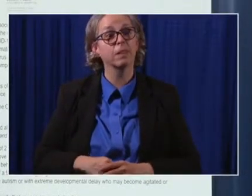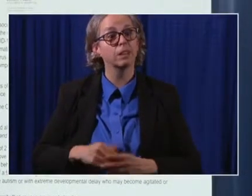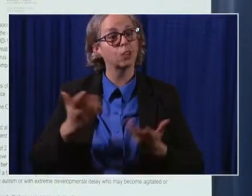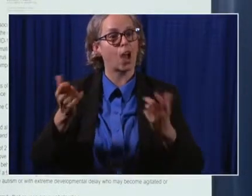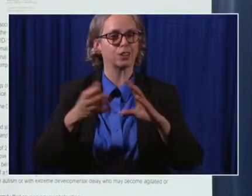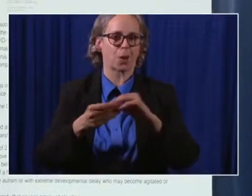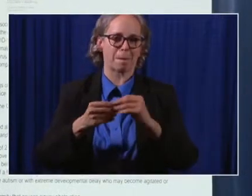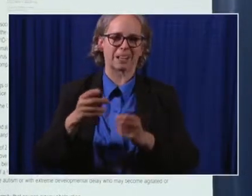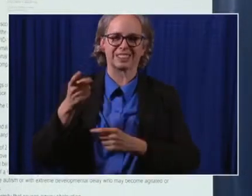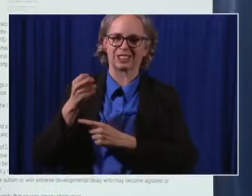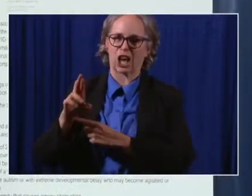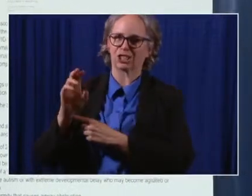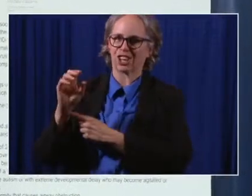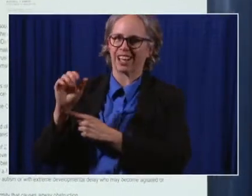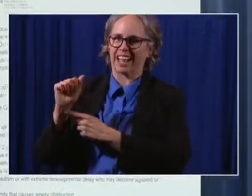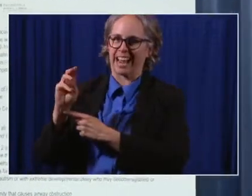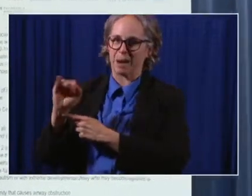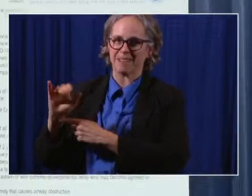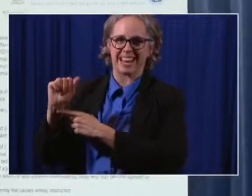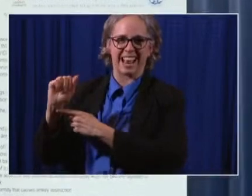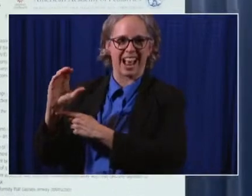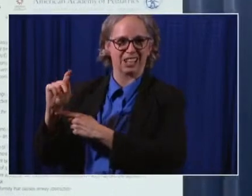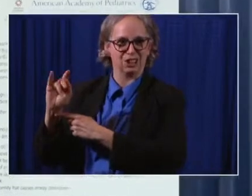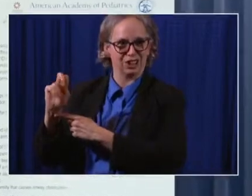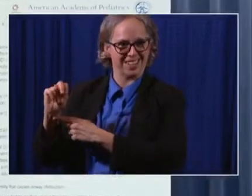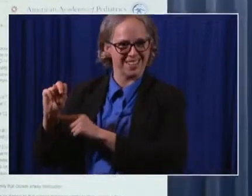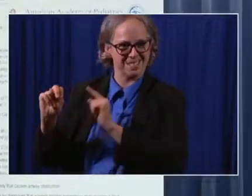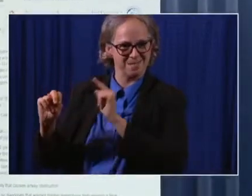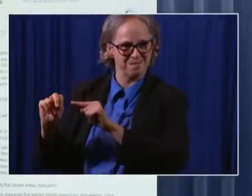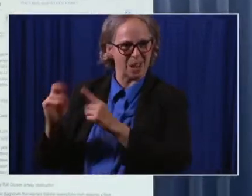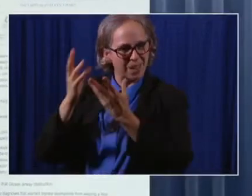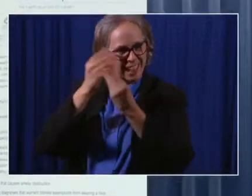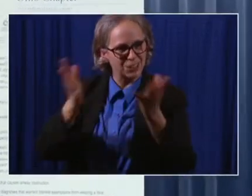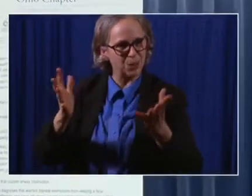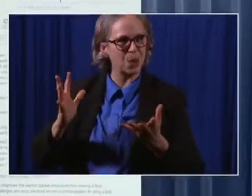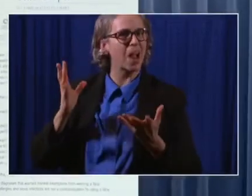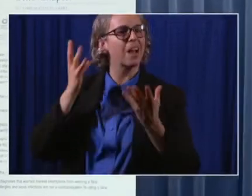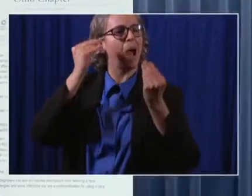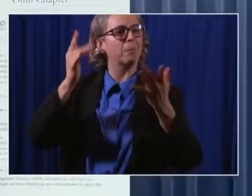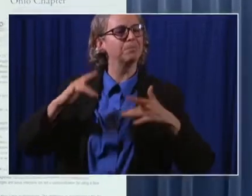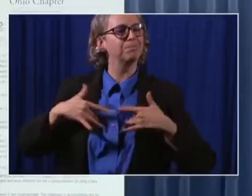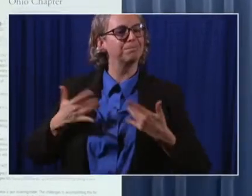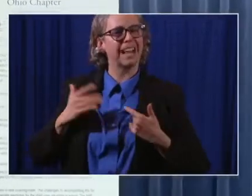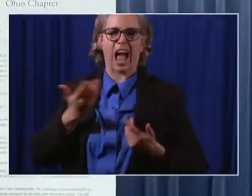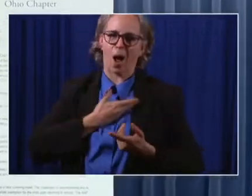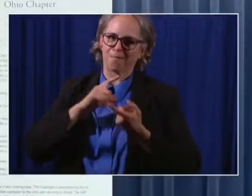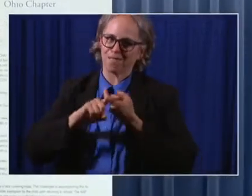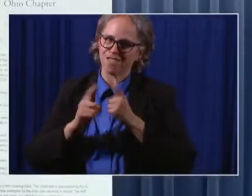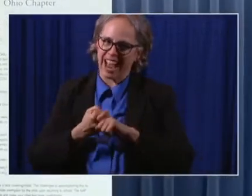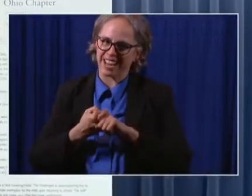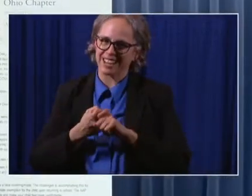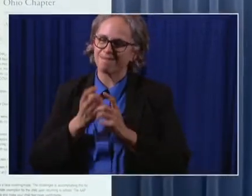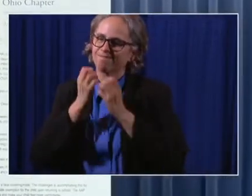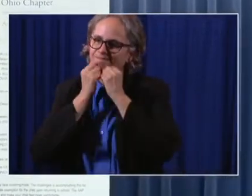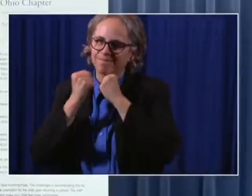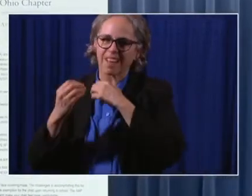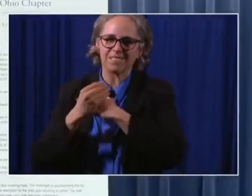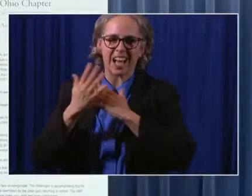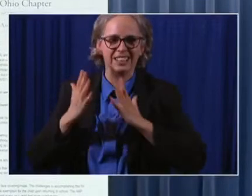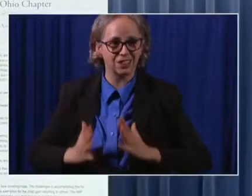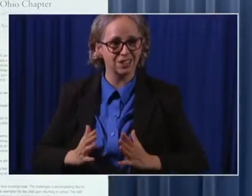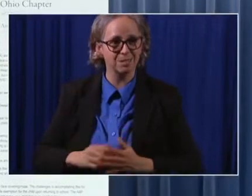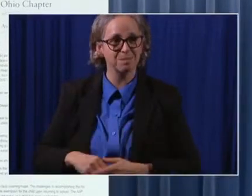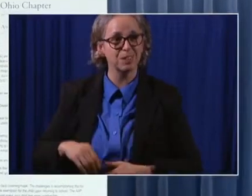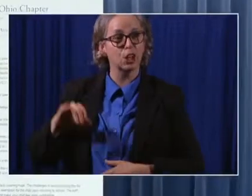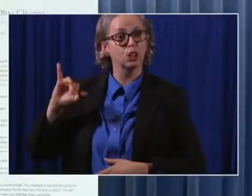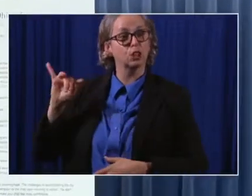I want to give everyone an update on our friend and our advisor. In June, when Dr.